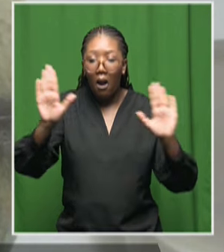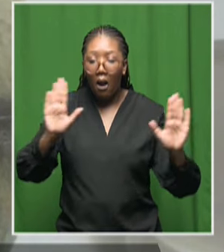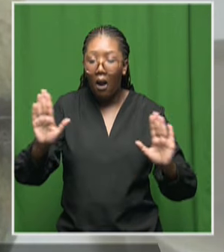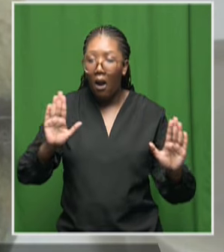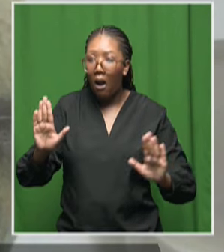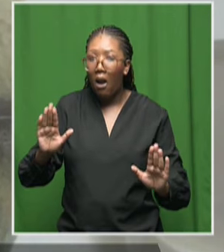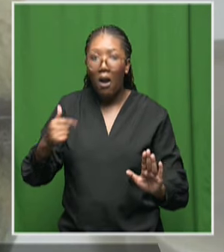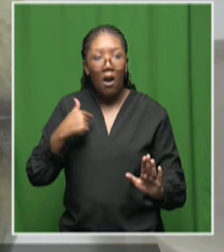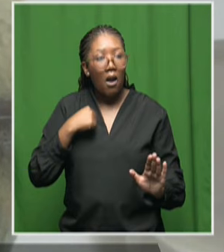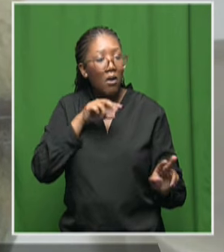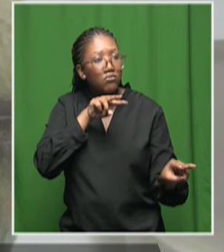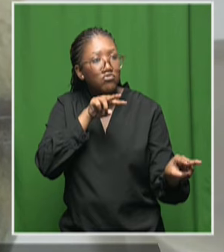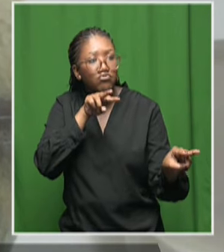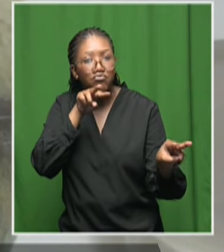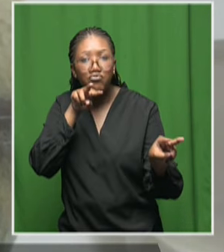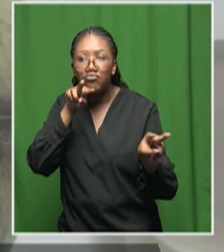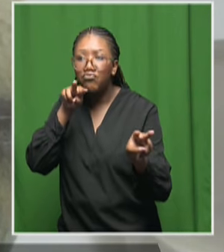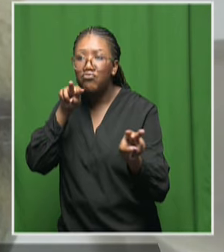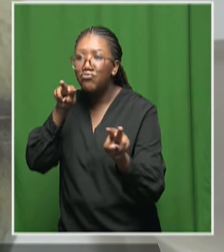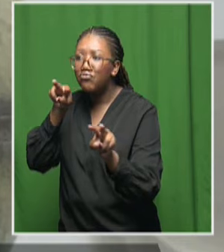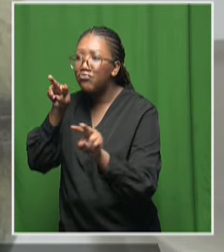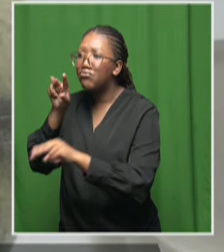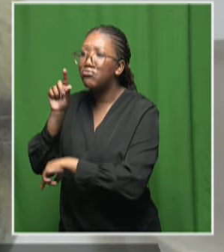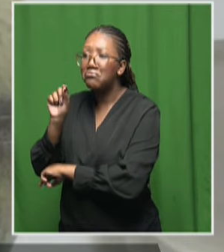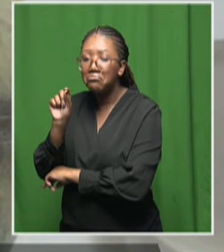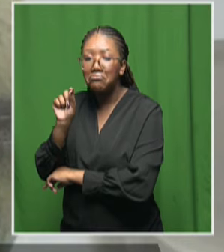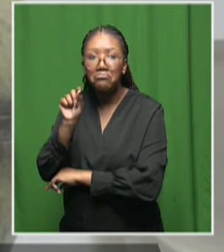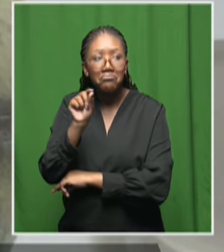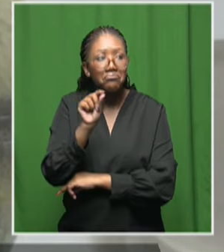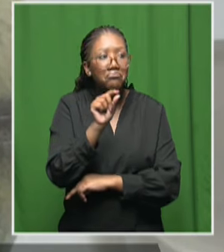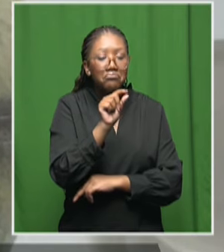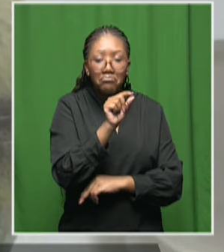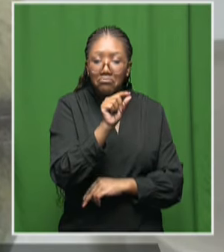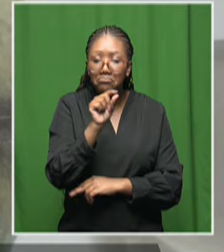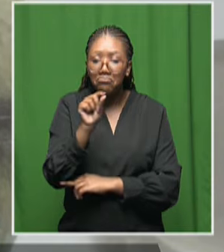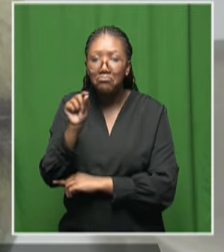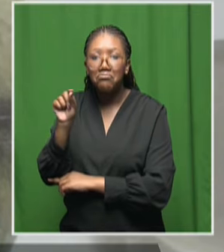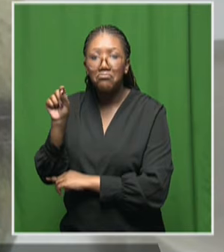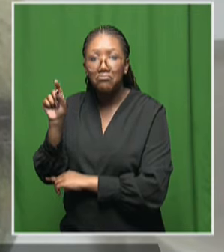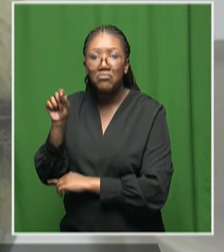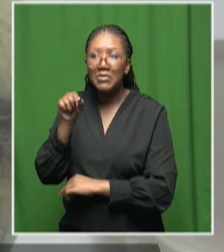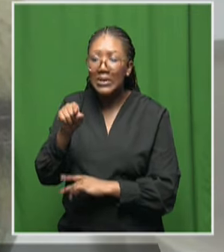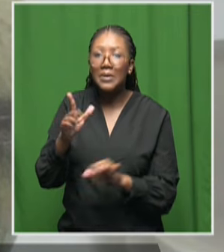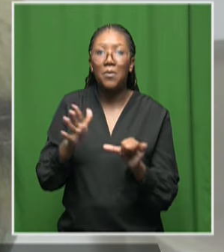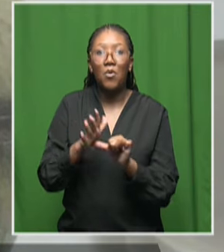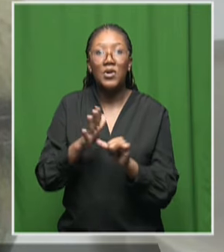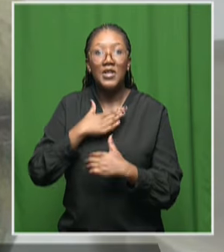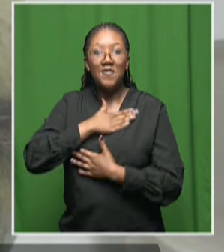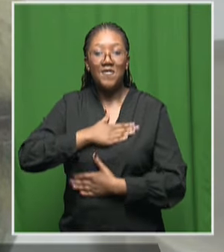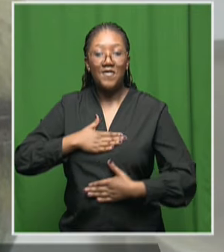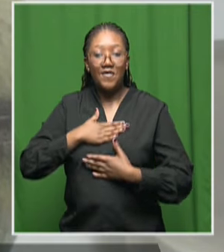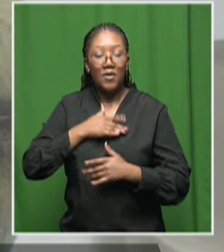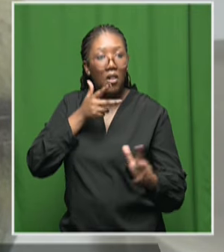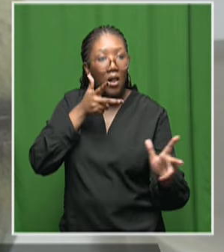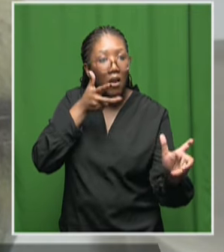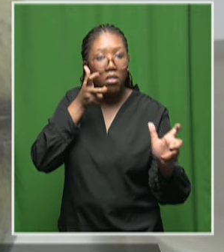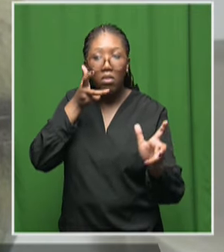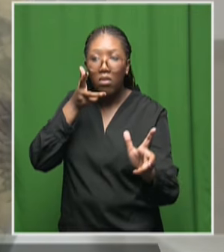have collaborated with us because they also believe in showcasing, exposing their